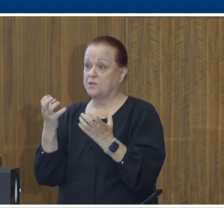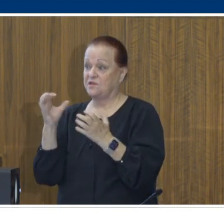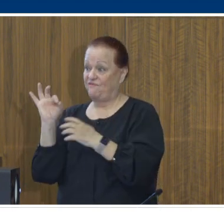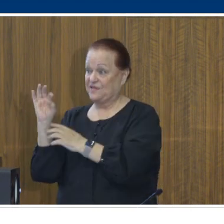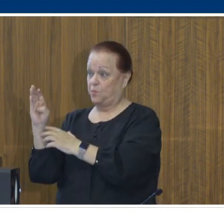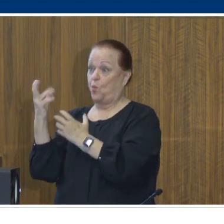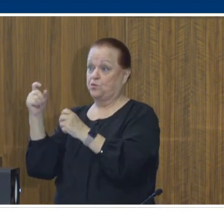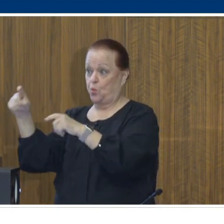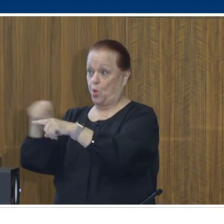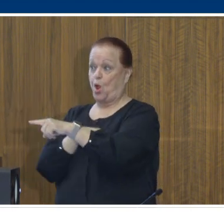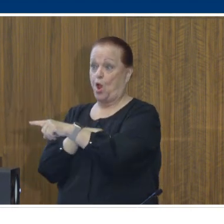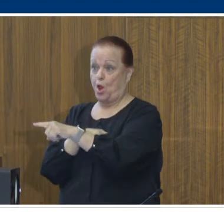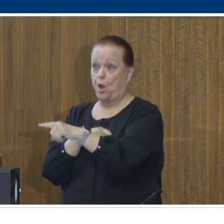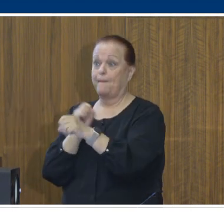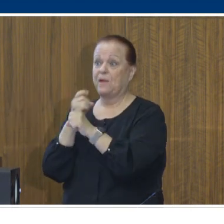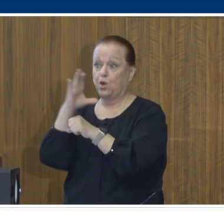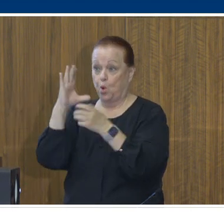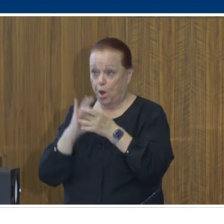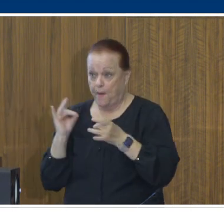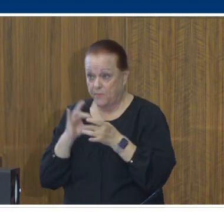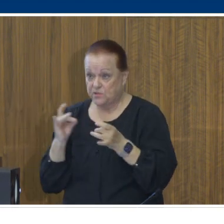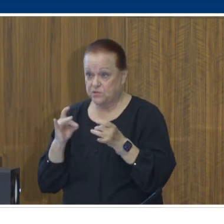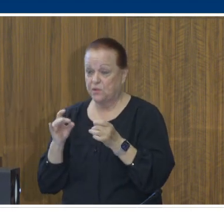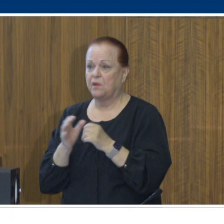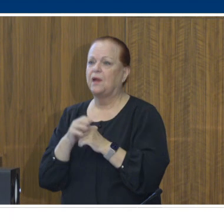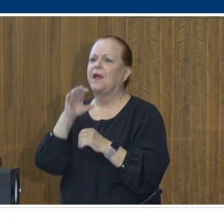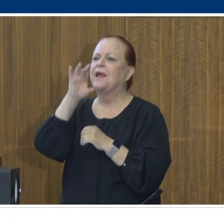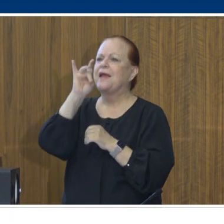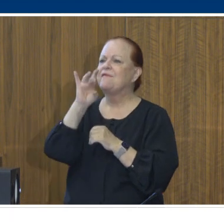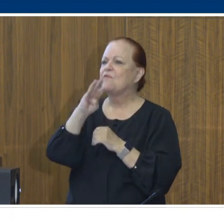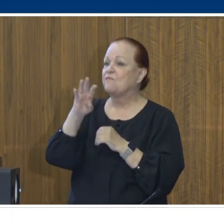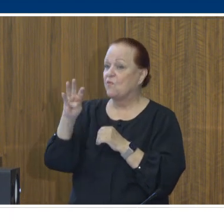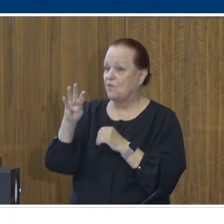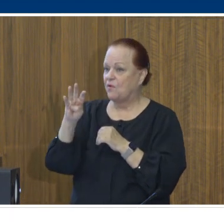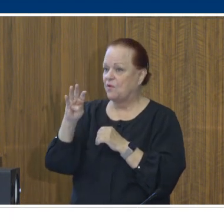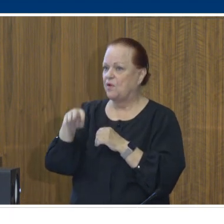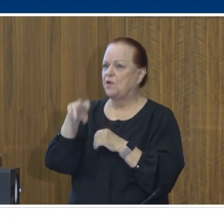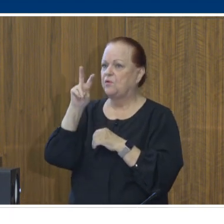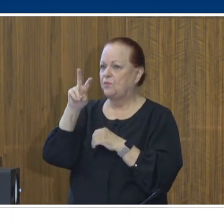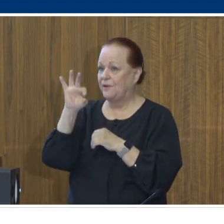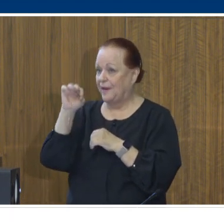in and we can actually hear you in this room. That number is